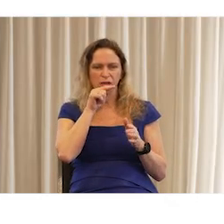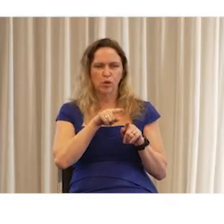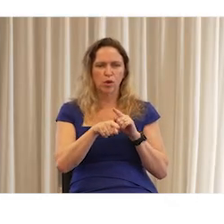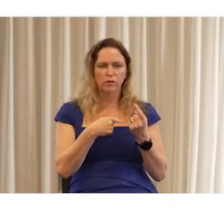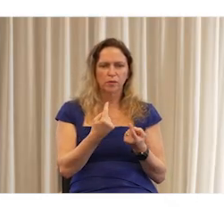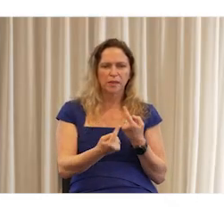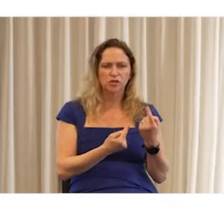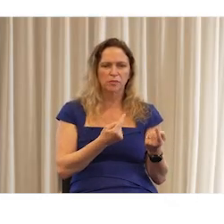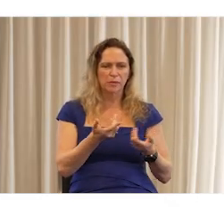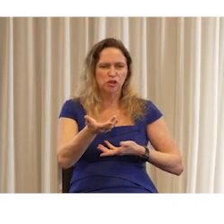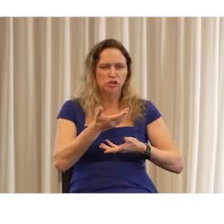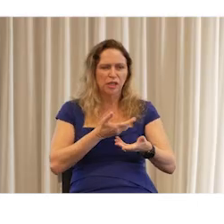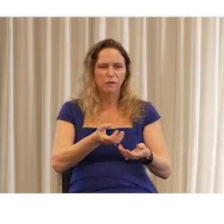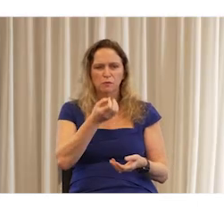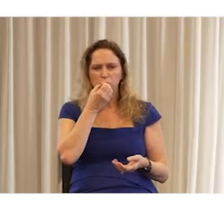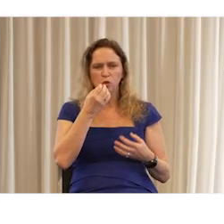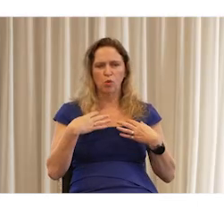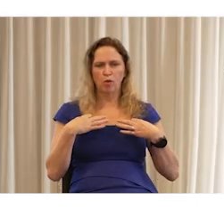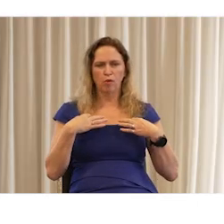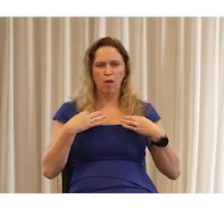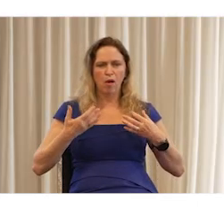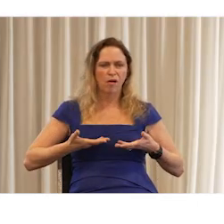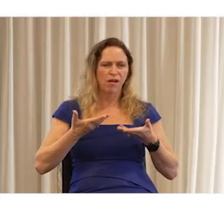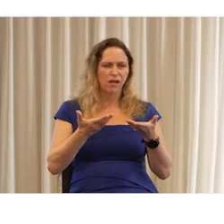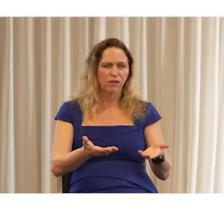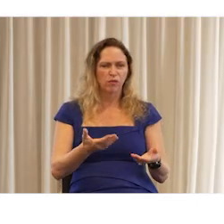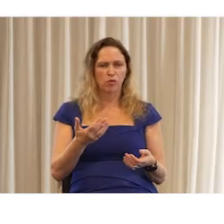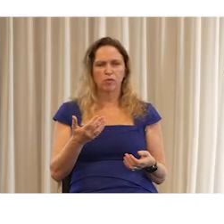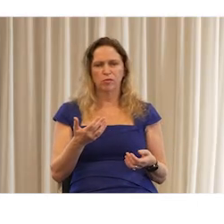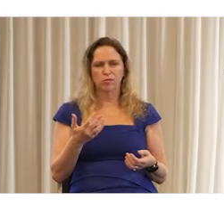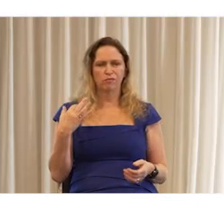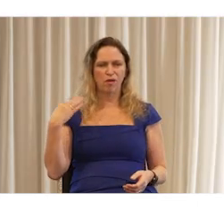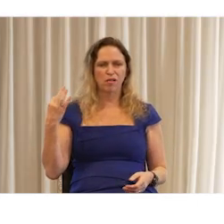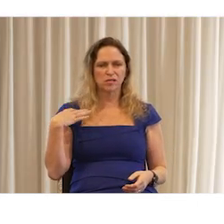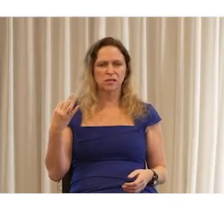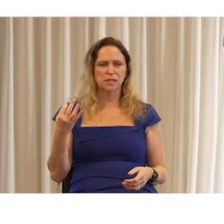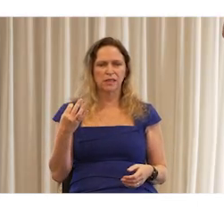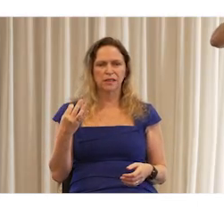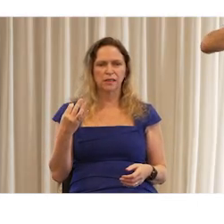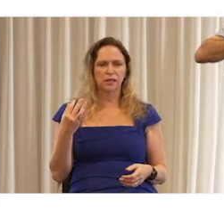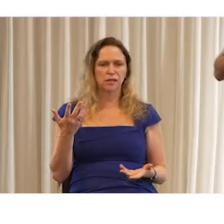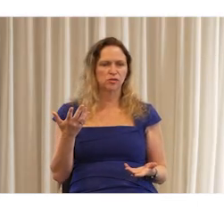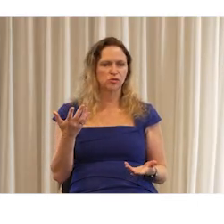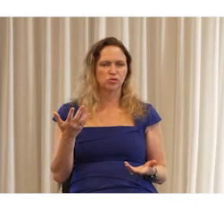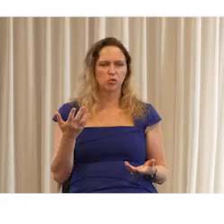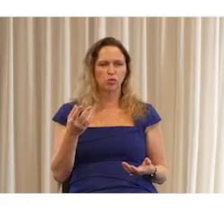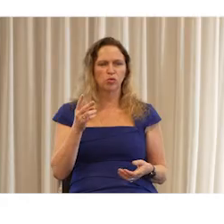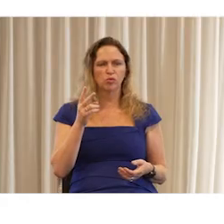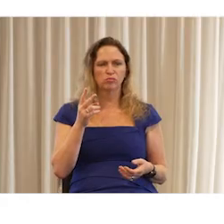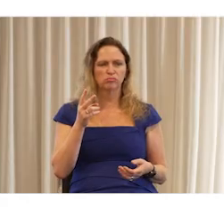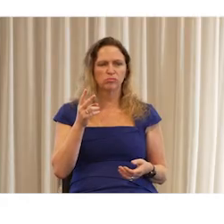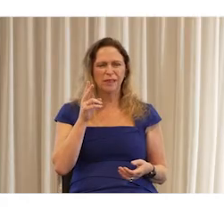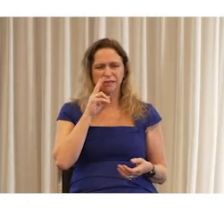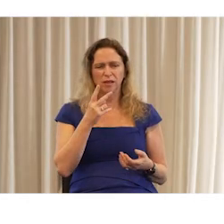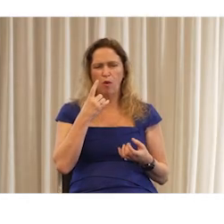hand-me-downs, volunteer visitors. We see tool libraries and equipment sharing popping up all over. So there's tons of ways to have